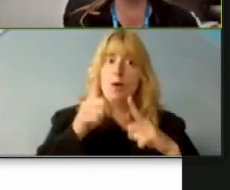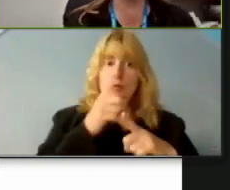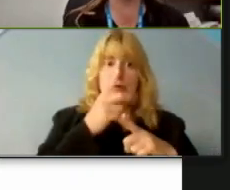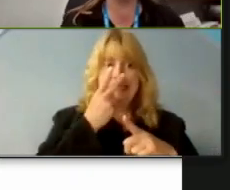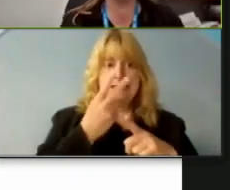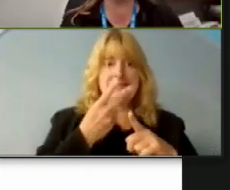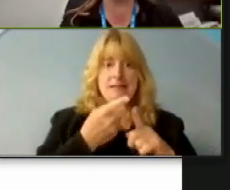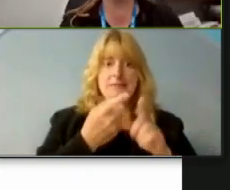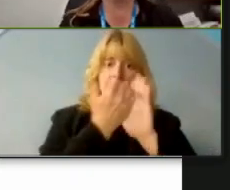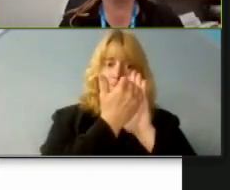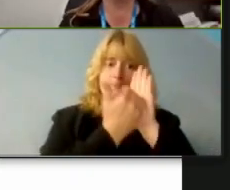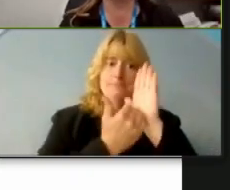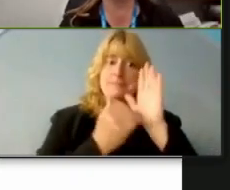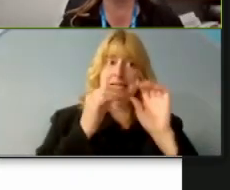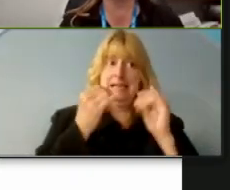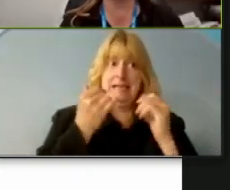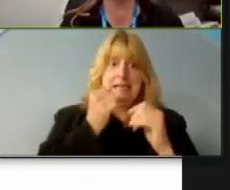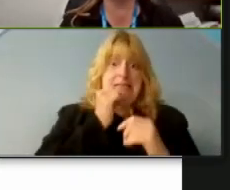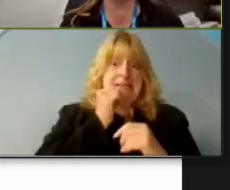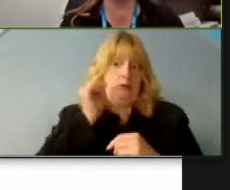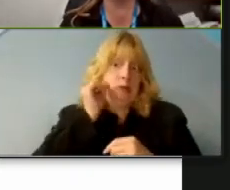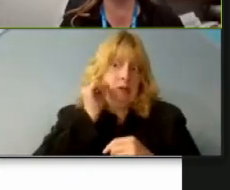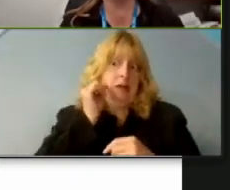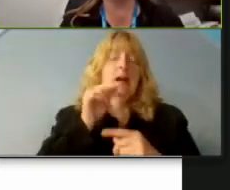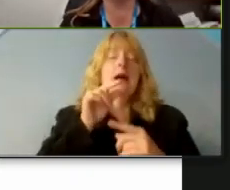in Detroit, we have